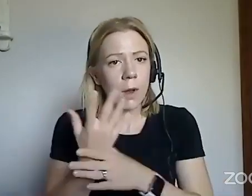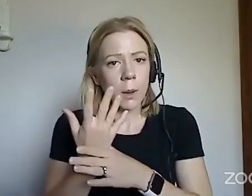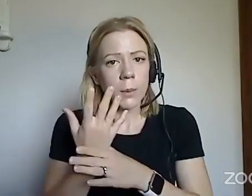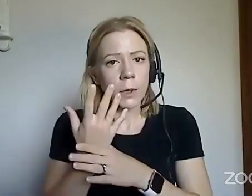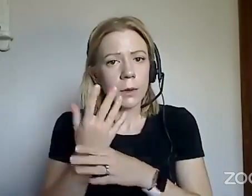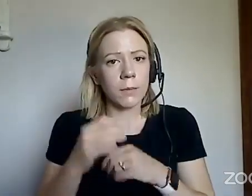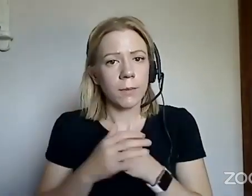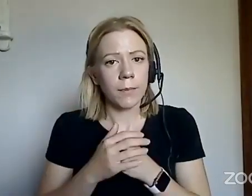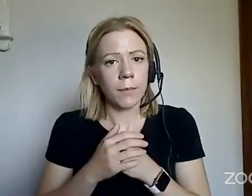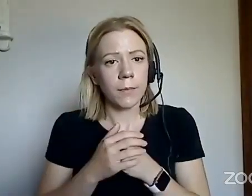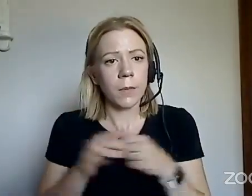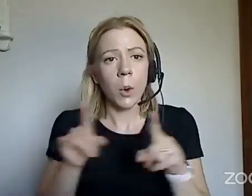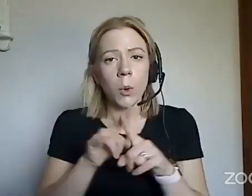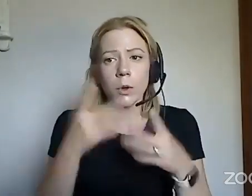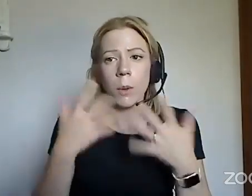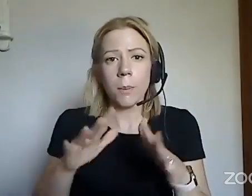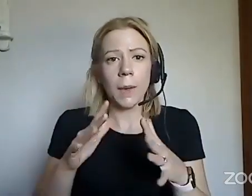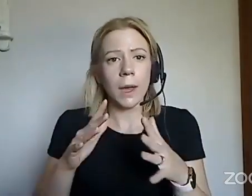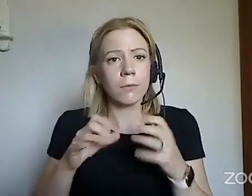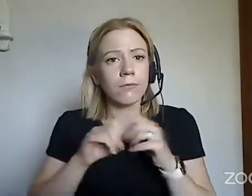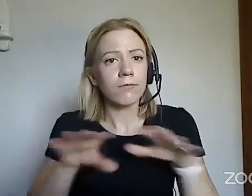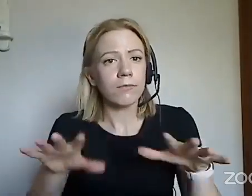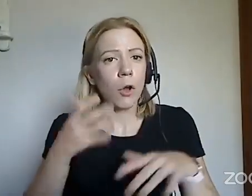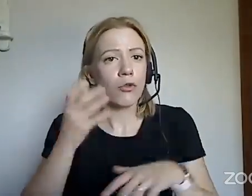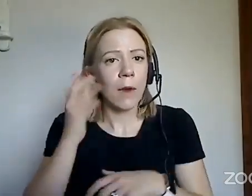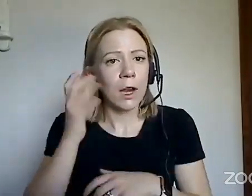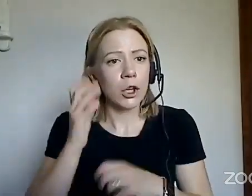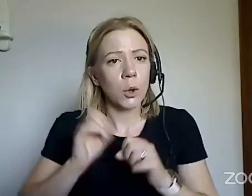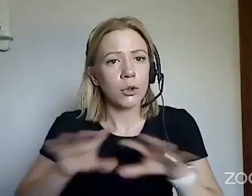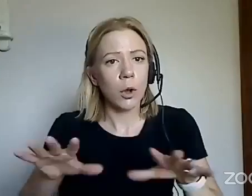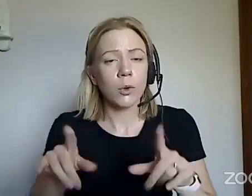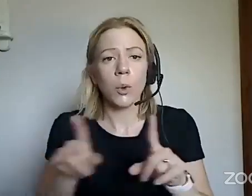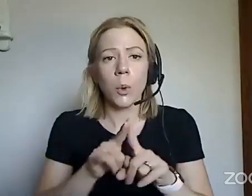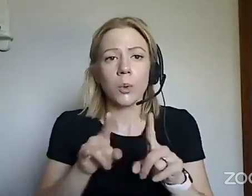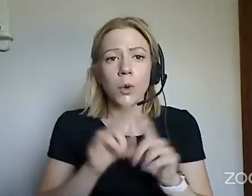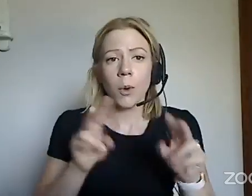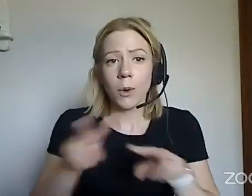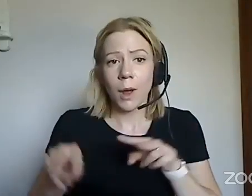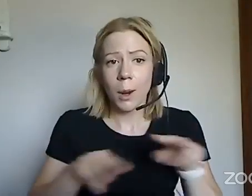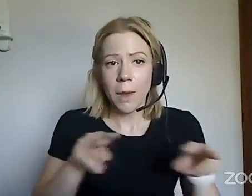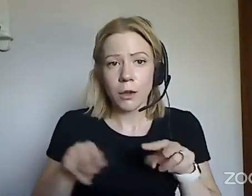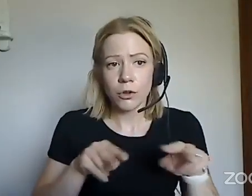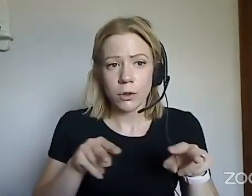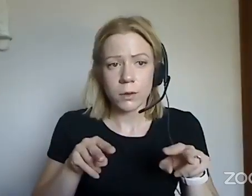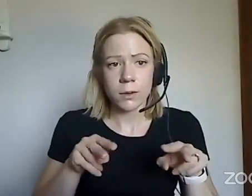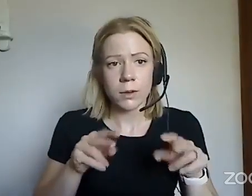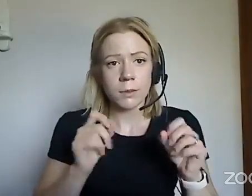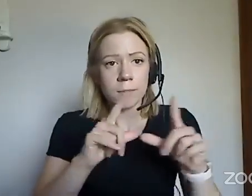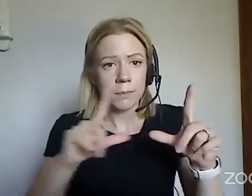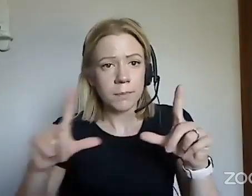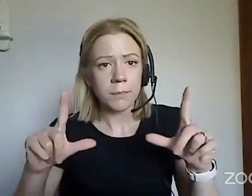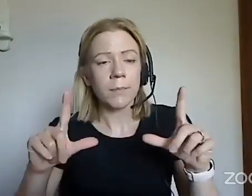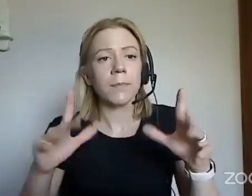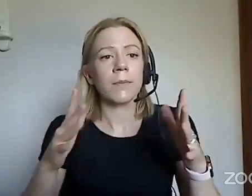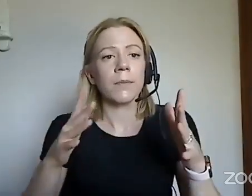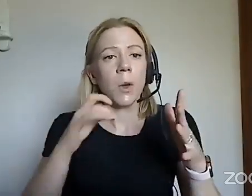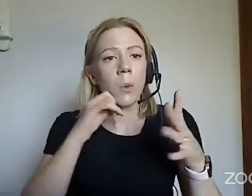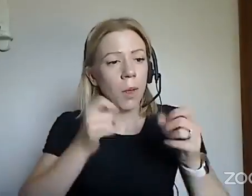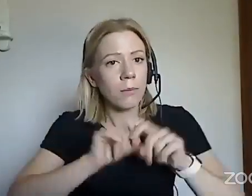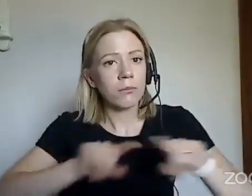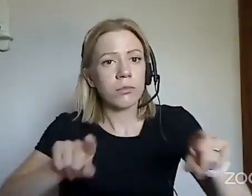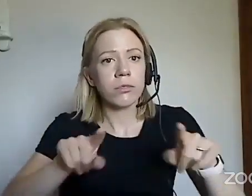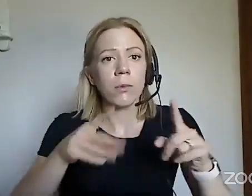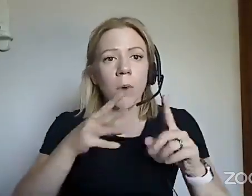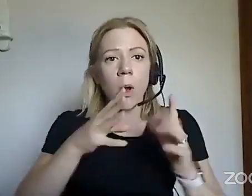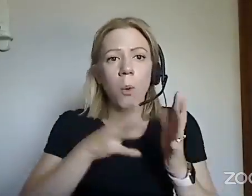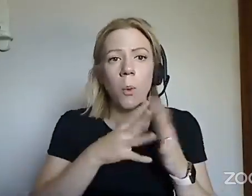also we're doing some radio shows, and soon we'll be releasing some animations that will be disseminated via WhatsApp and other